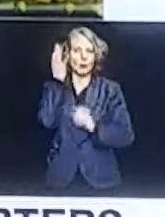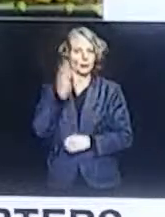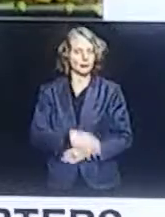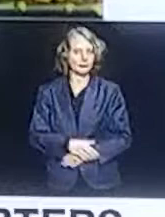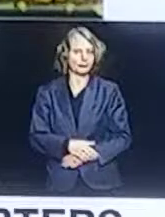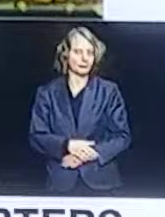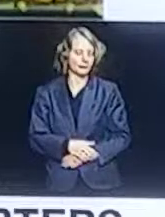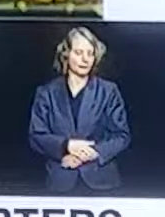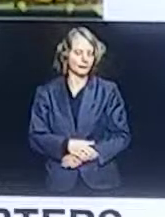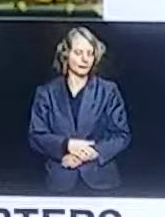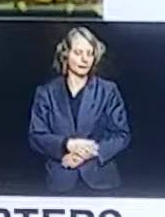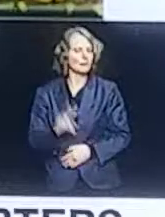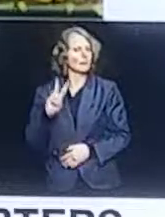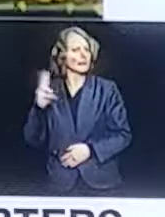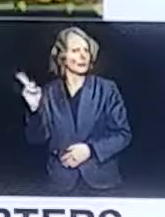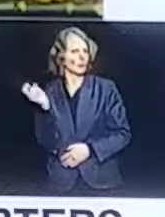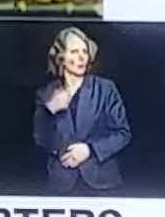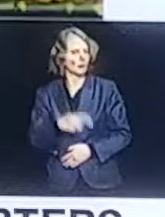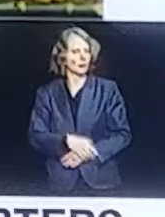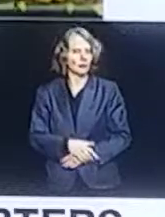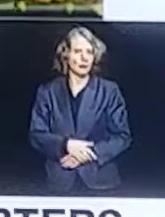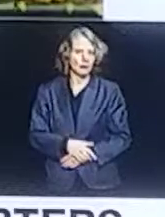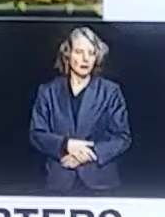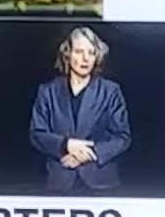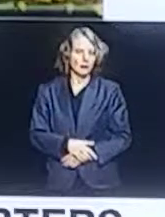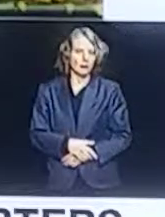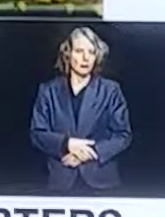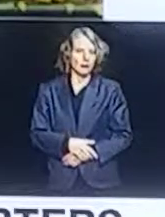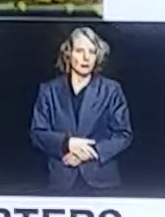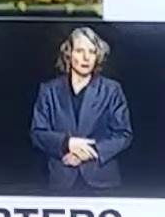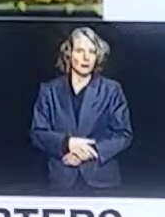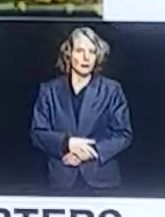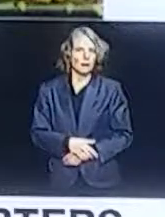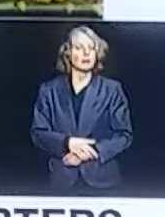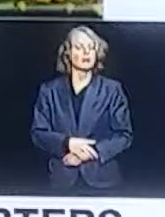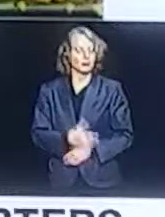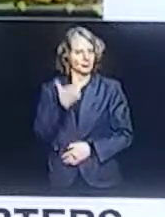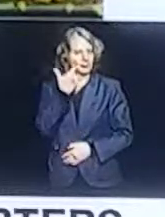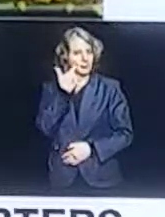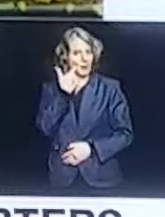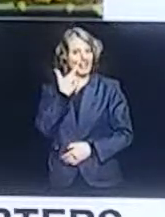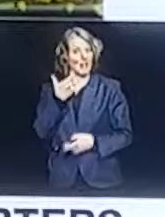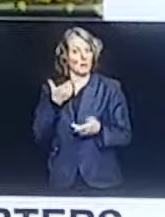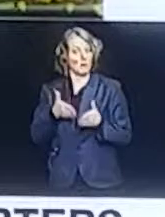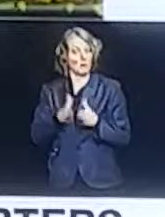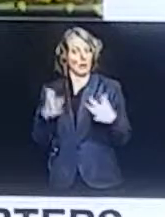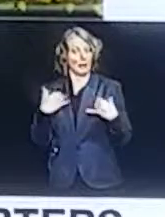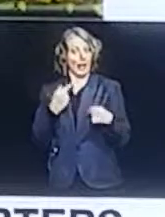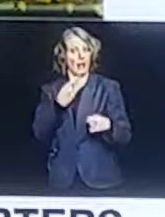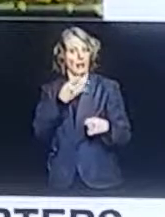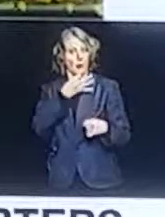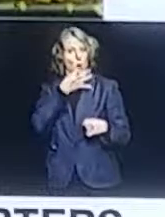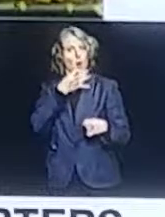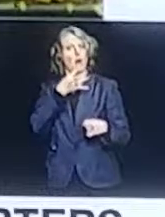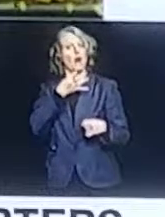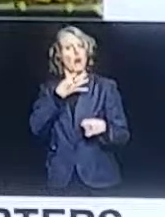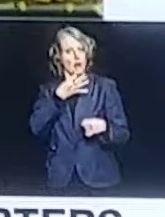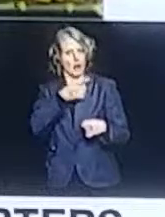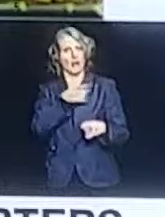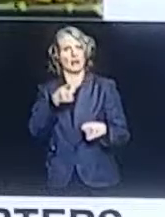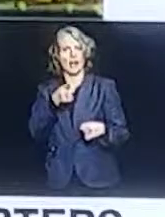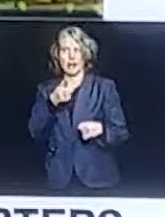And a follow-up question. We heard from the public health experts encouraging strong